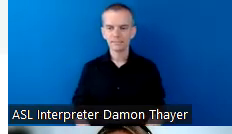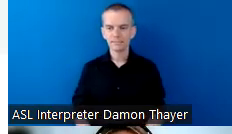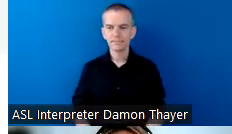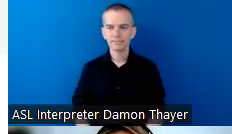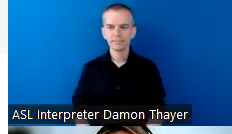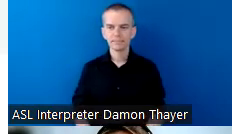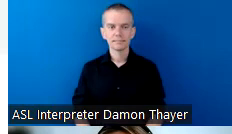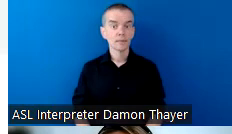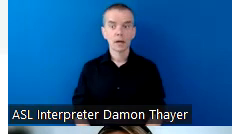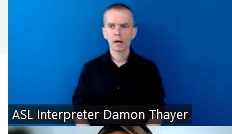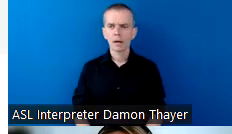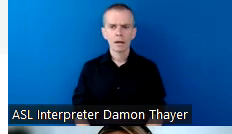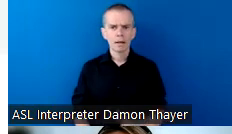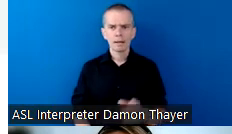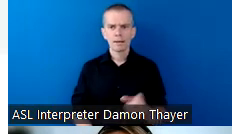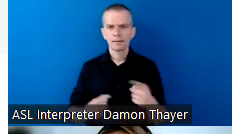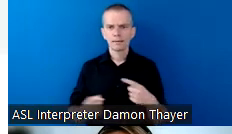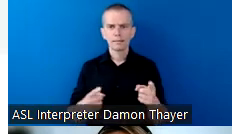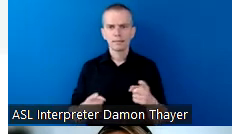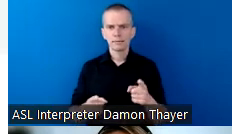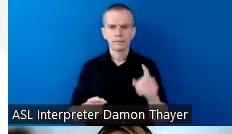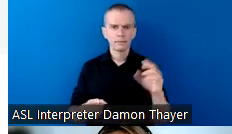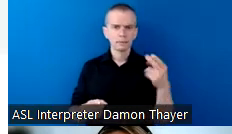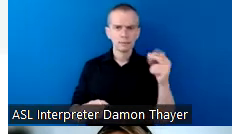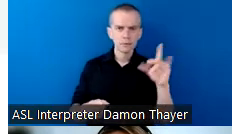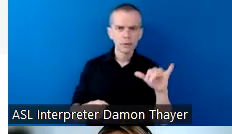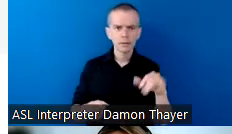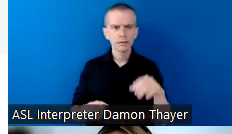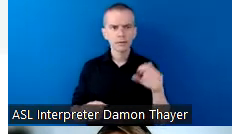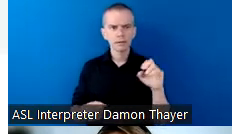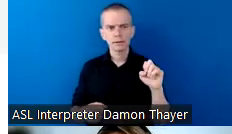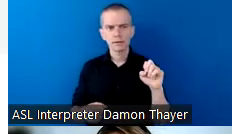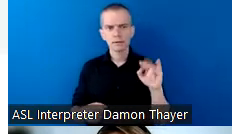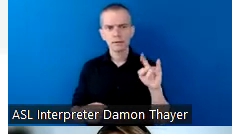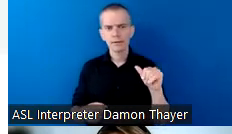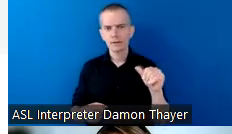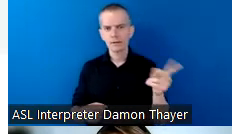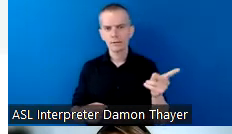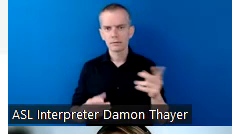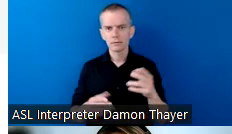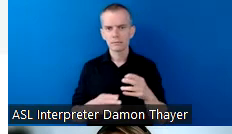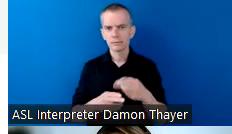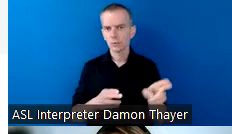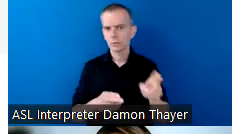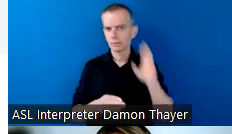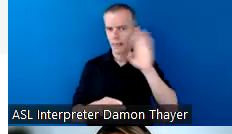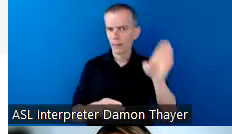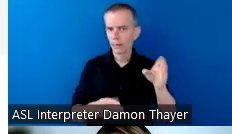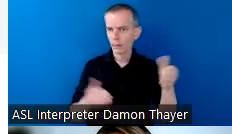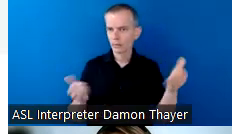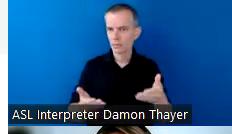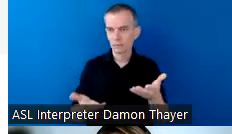I don't know if Holly and Evita, they want to say hi and just quick introduction.